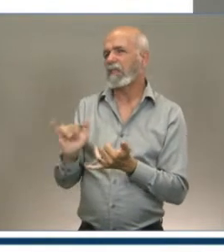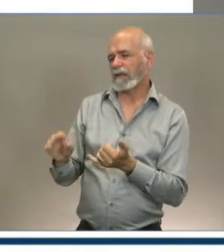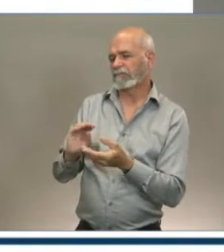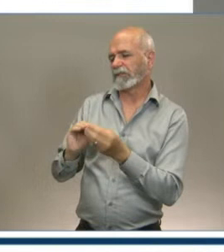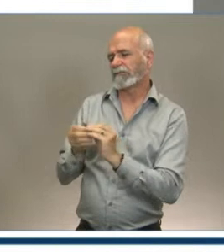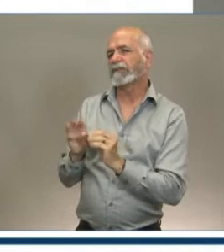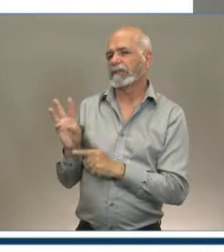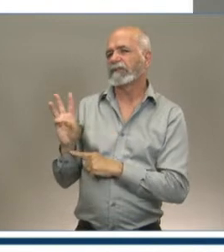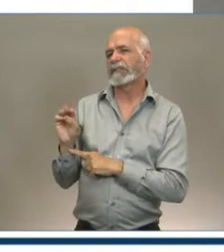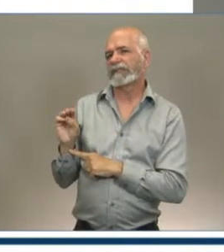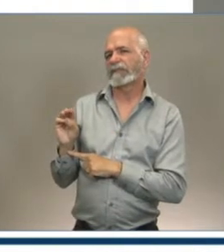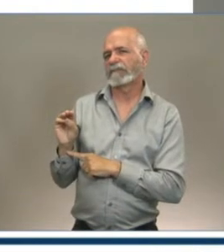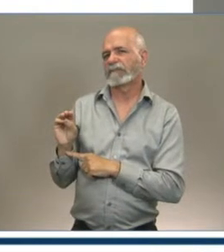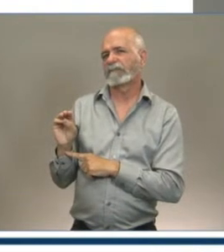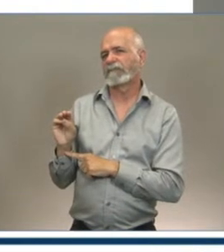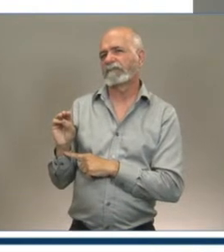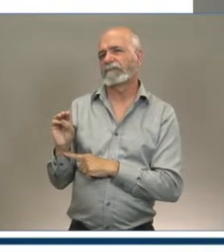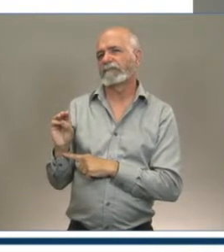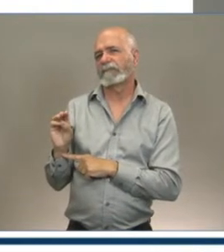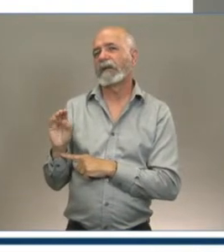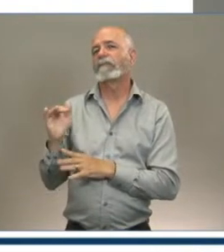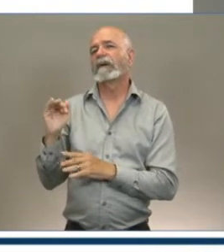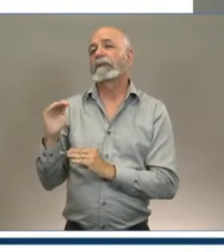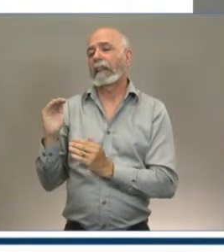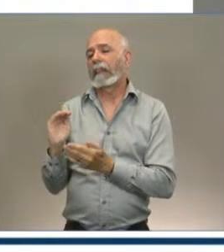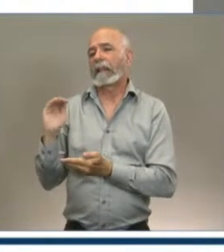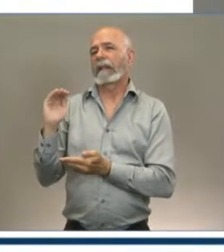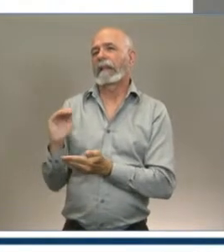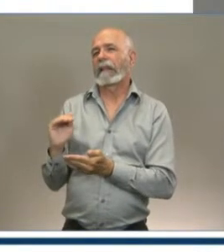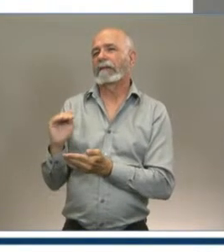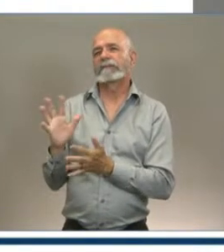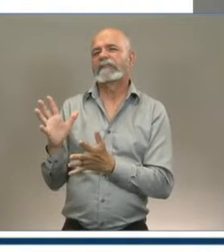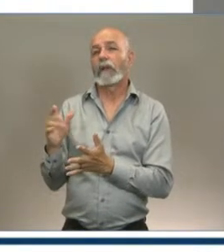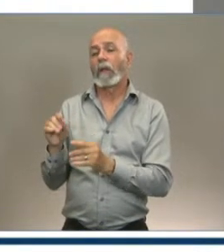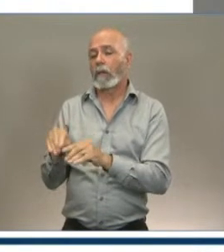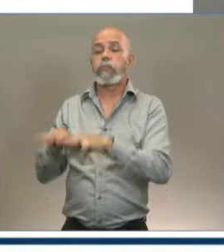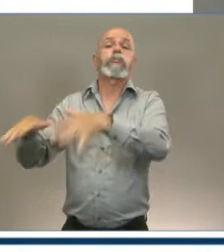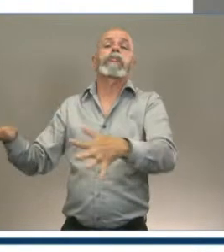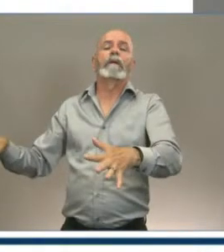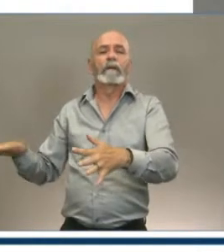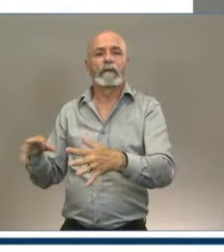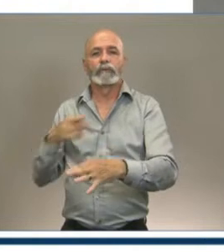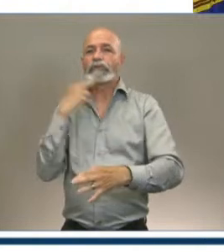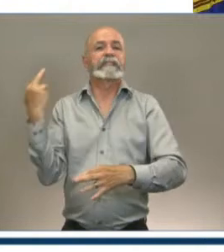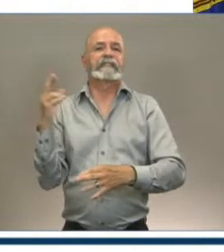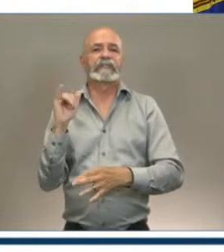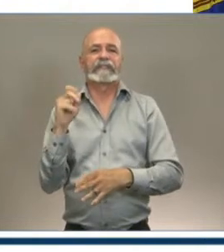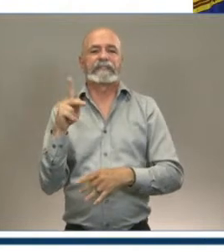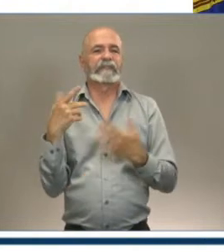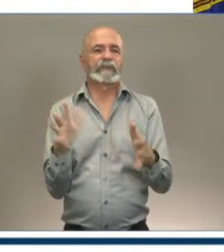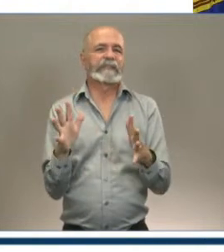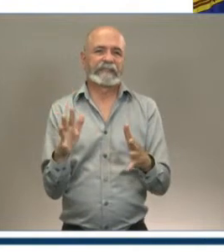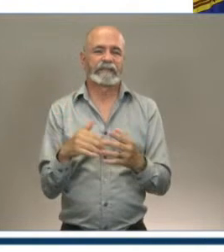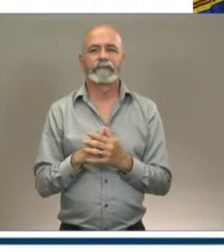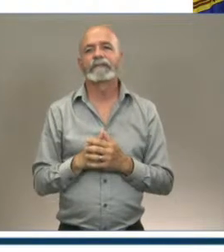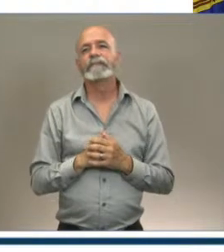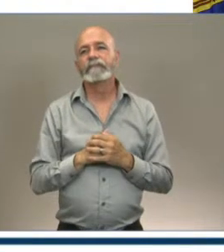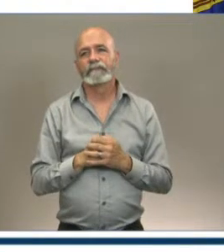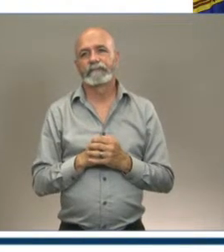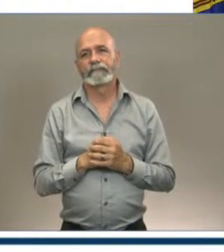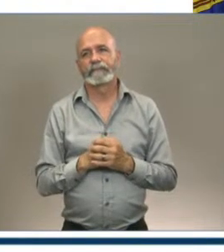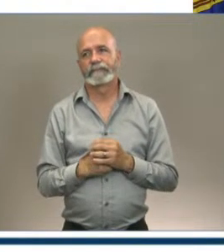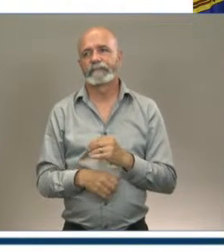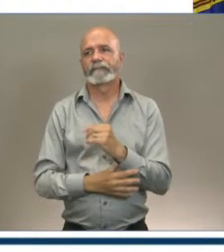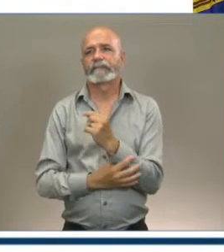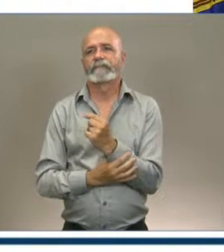to decrease the overall risk within any child care center. Go ahead, Zane, with your follow-up. Thank